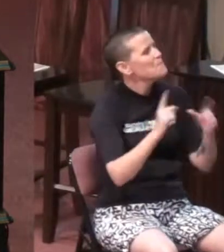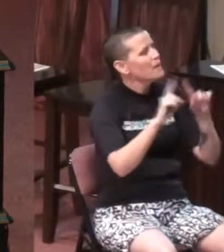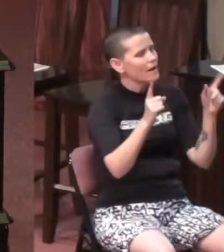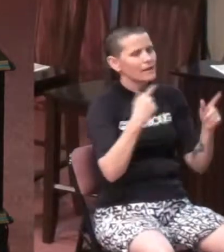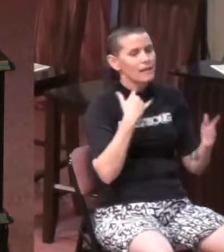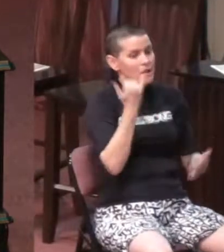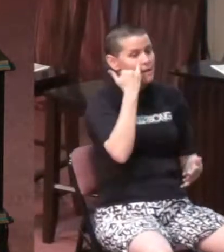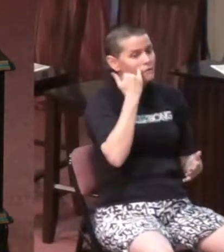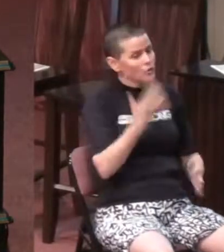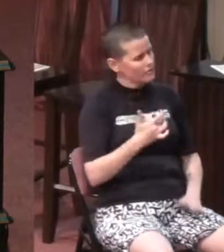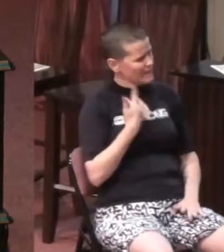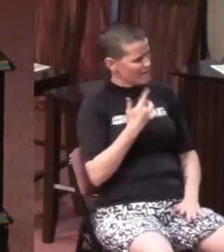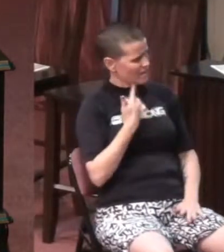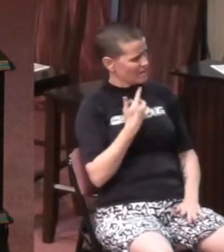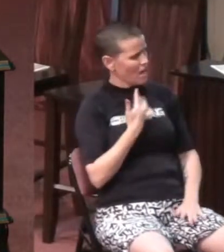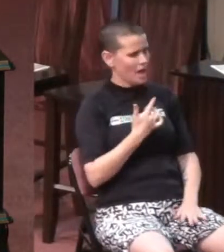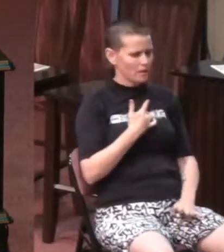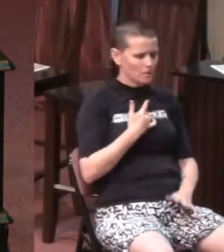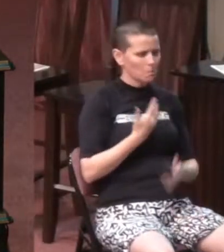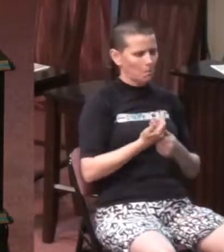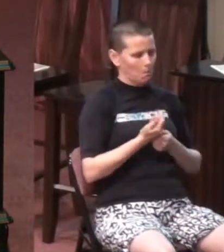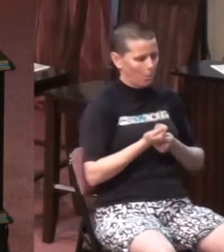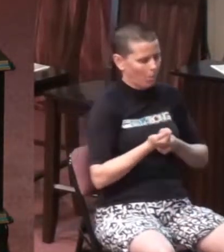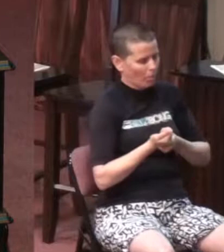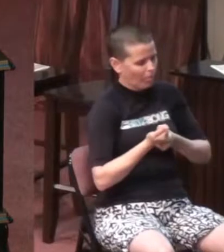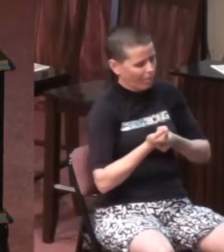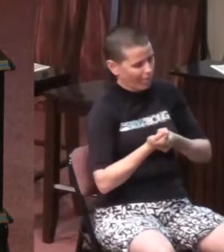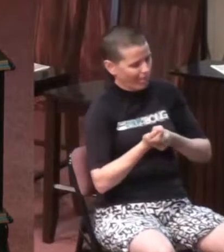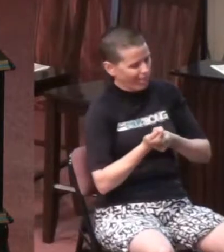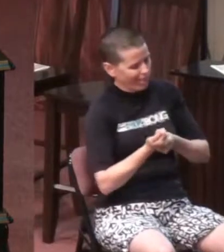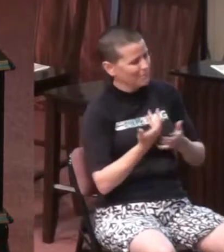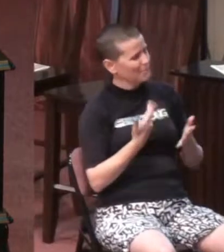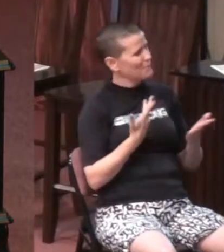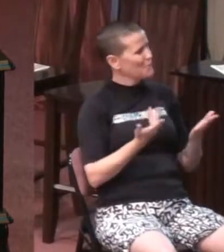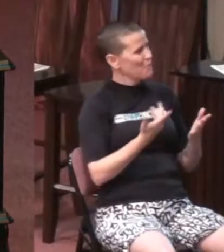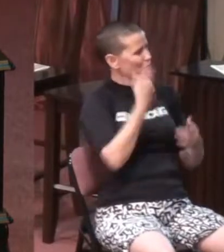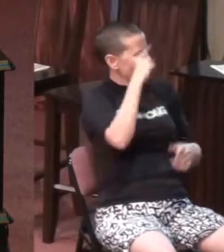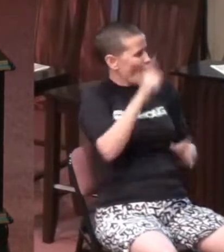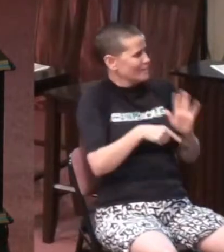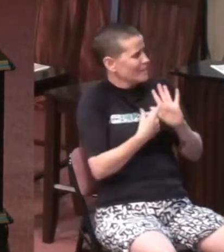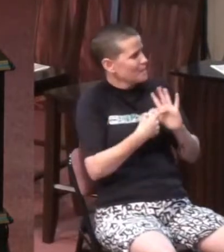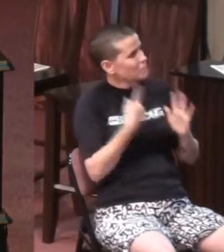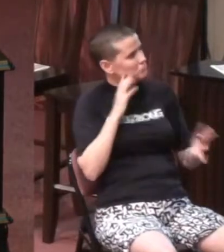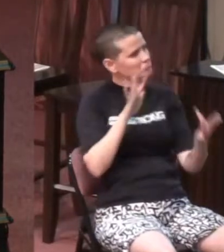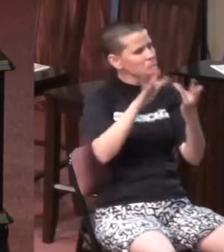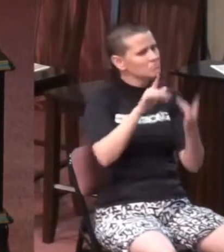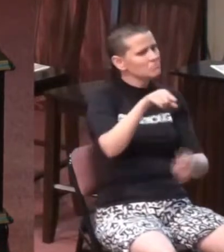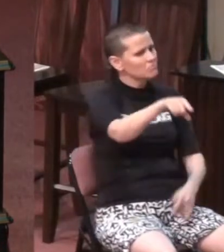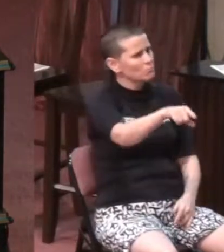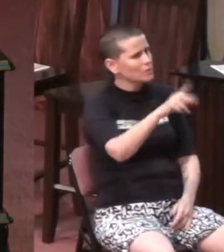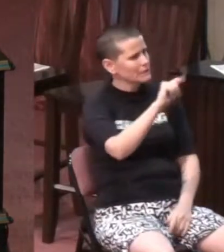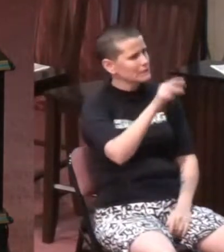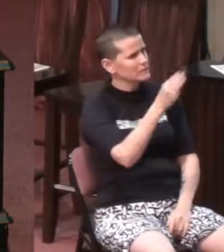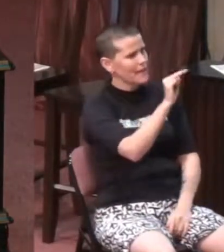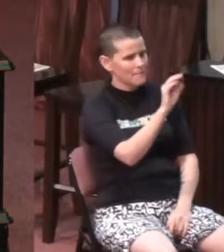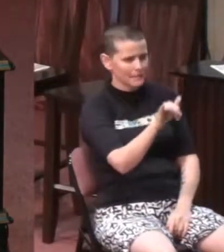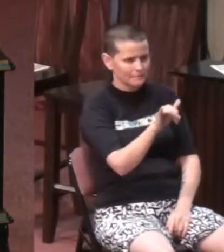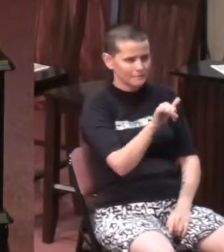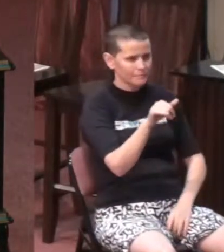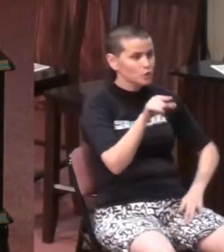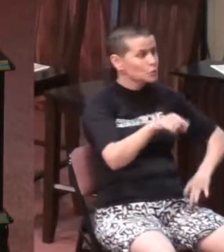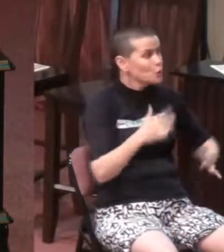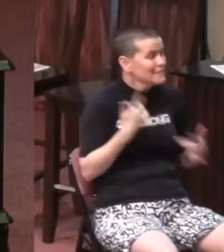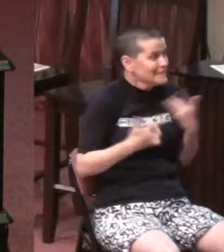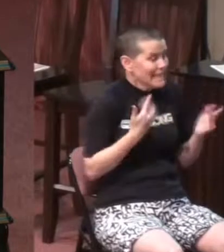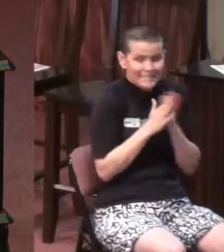after service, because it's going to be coming. And this person, as I was telling them that, I was so excited, and she was like starting to cry.